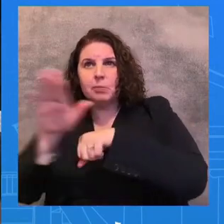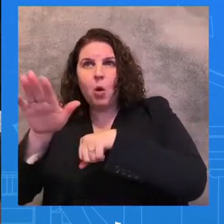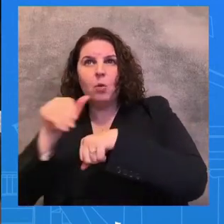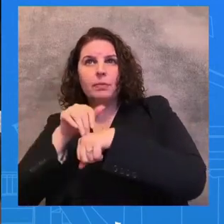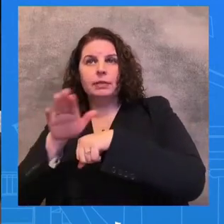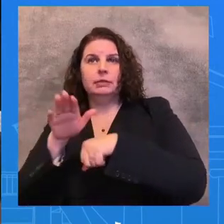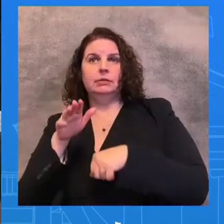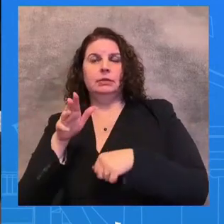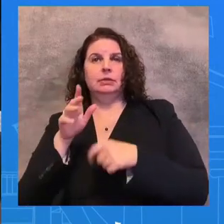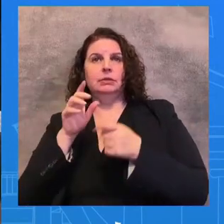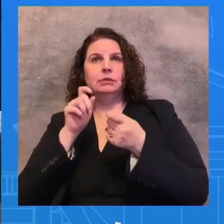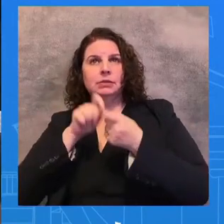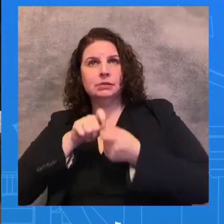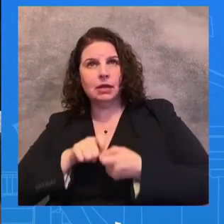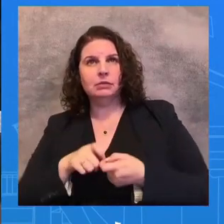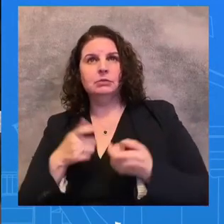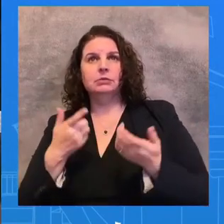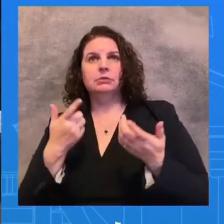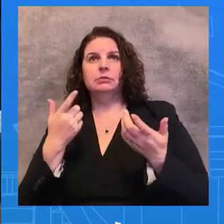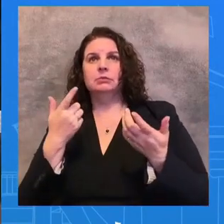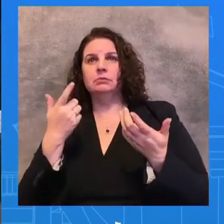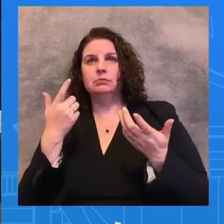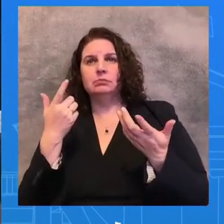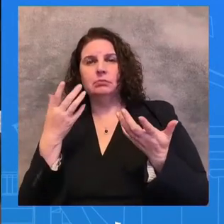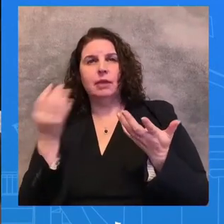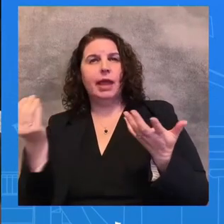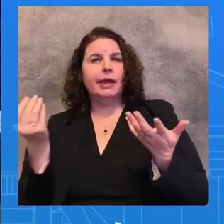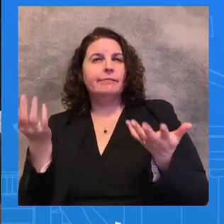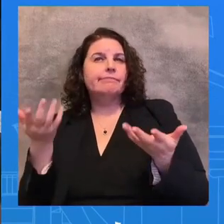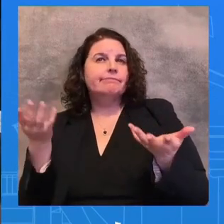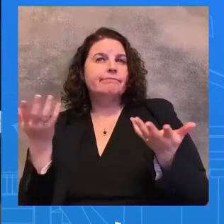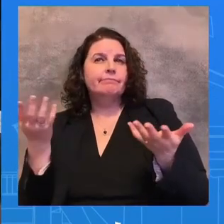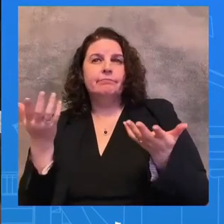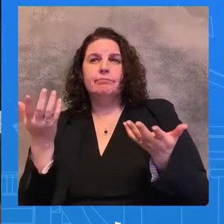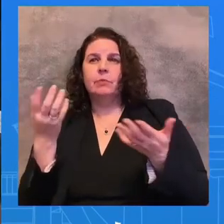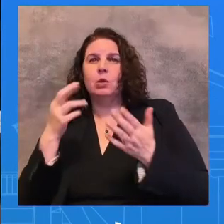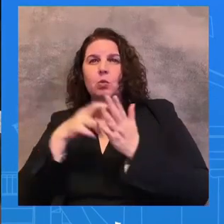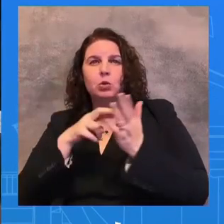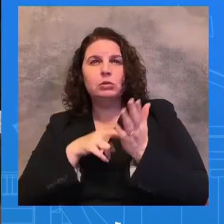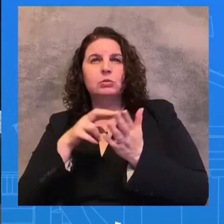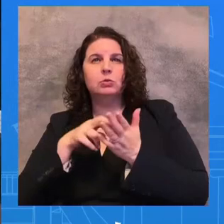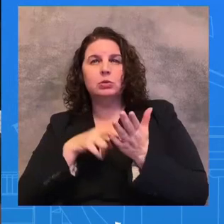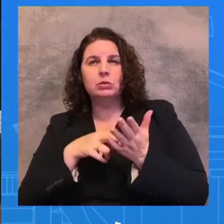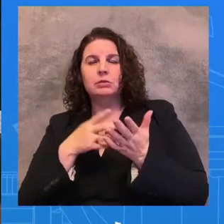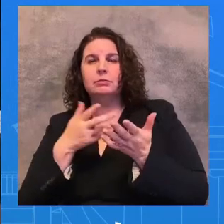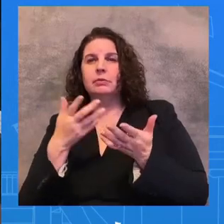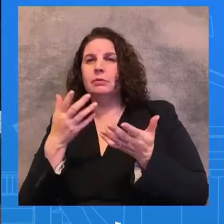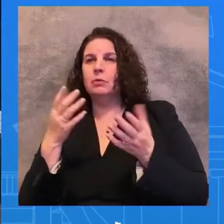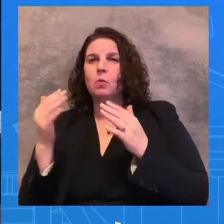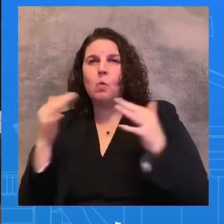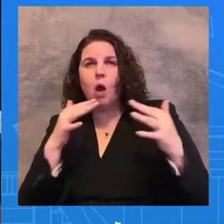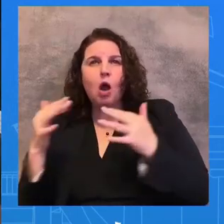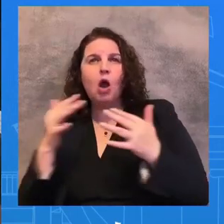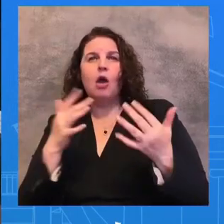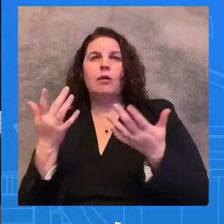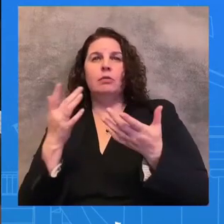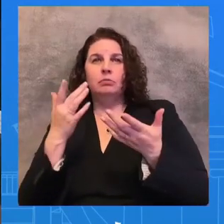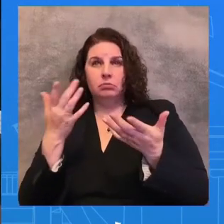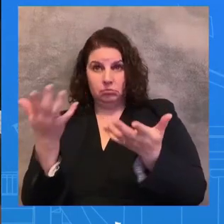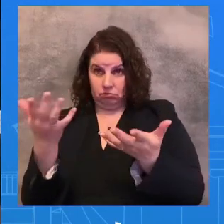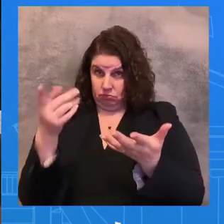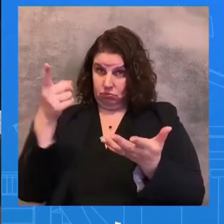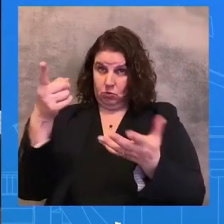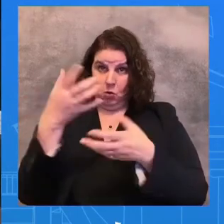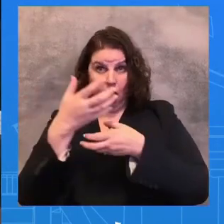mission, and rules of engagement as well. Are you confident that Kenya is prepared to answer